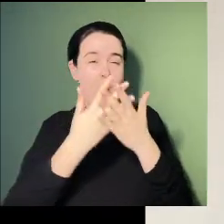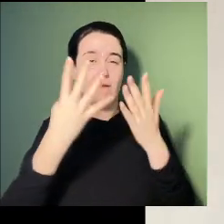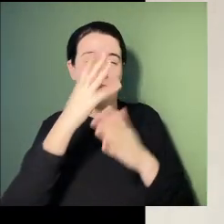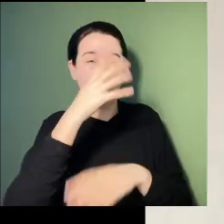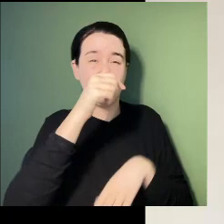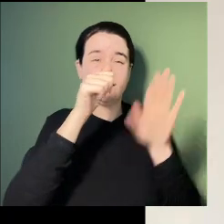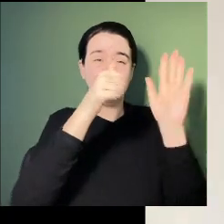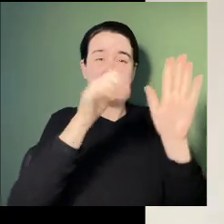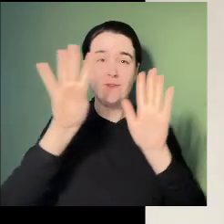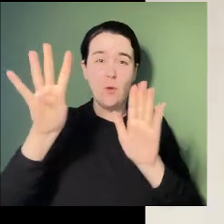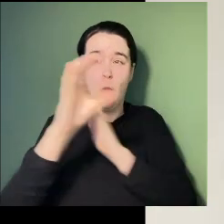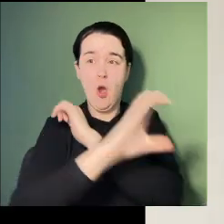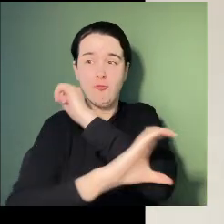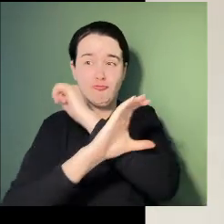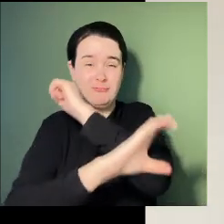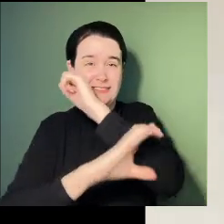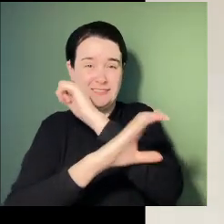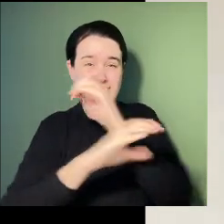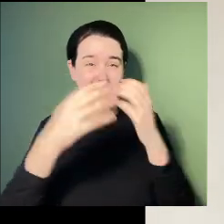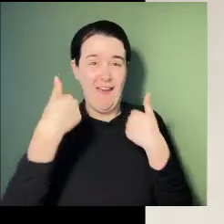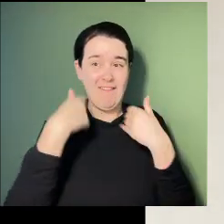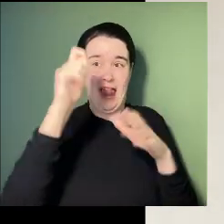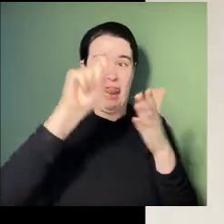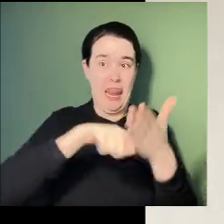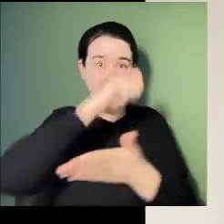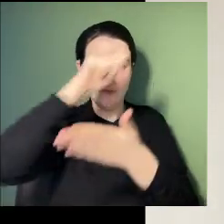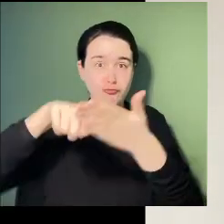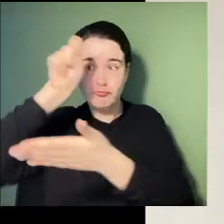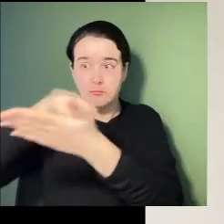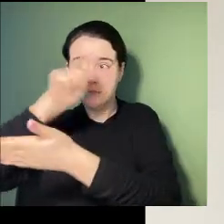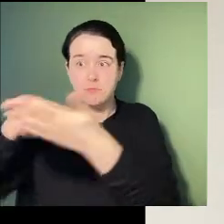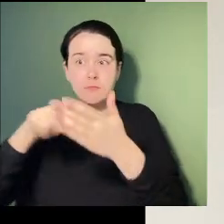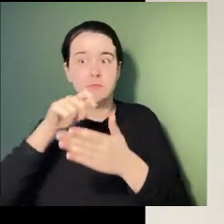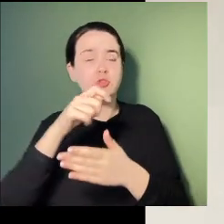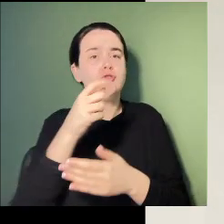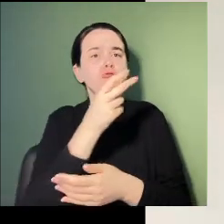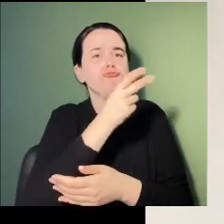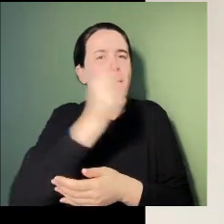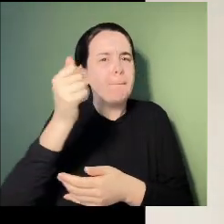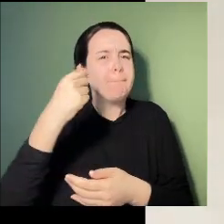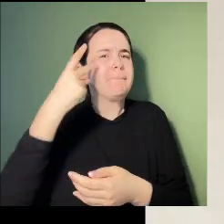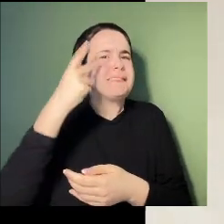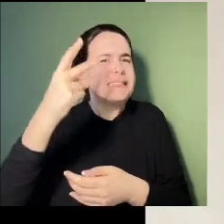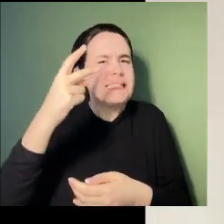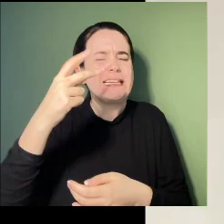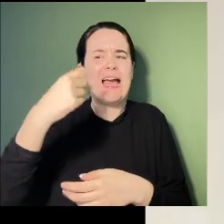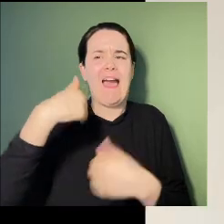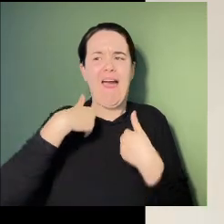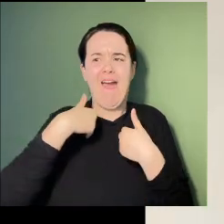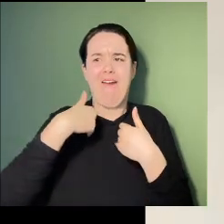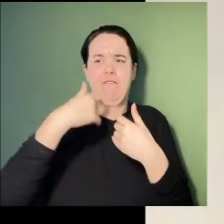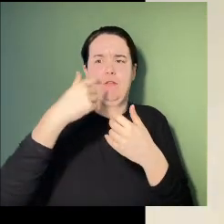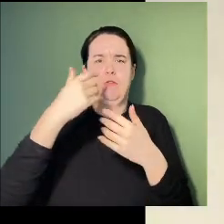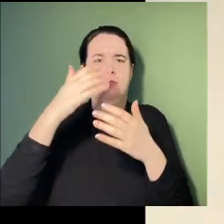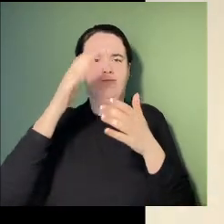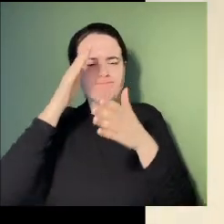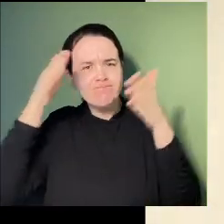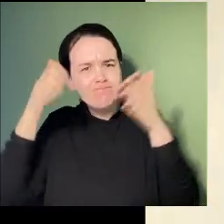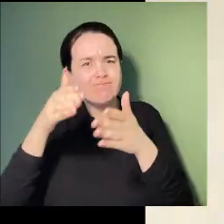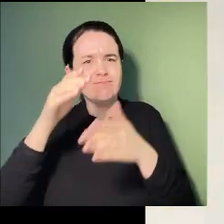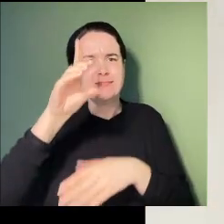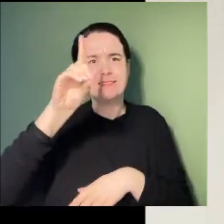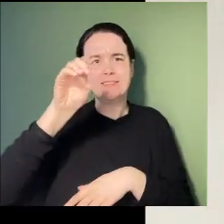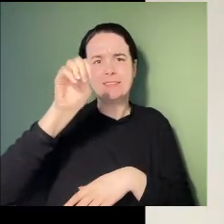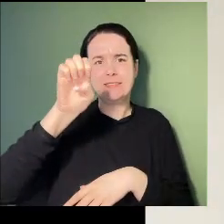where elections will be held. In some countries, as we've seen, democratic elections remain fair and free, while